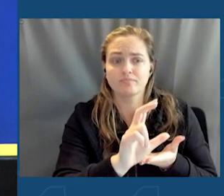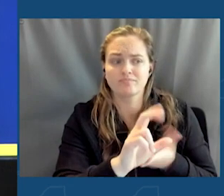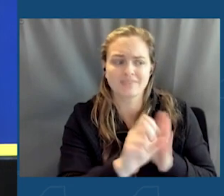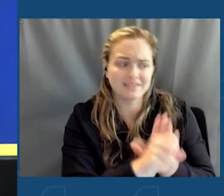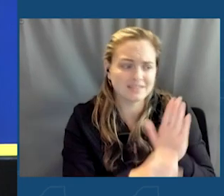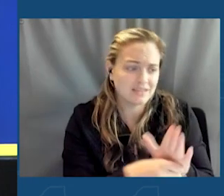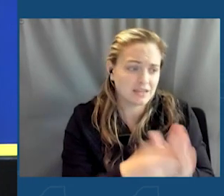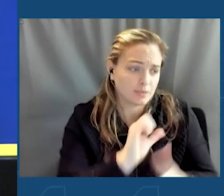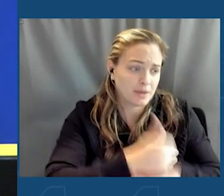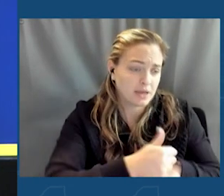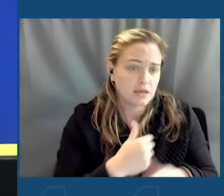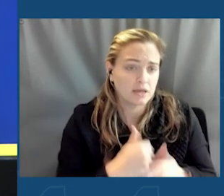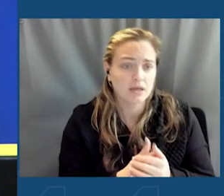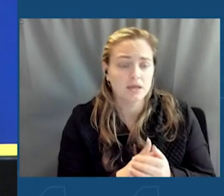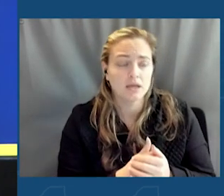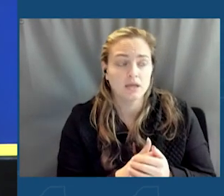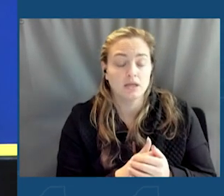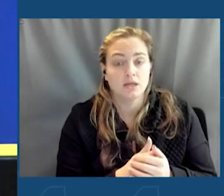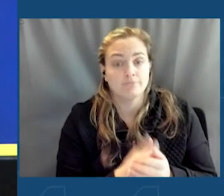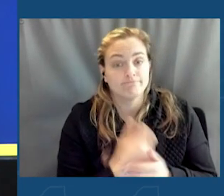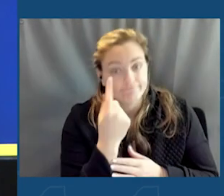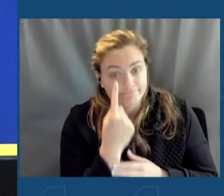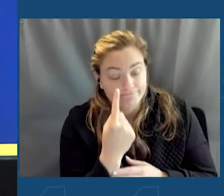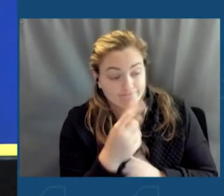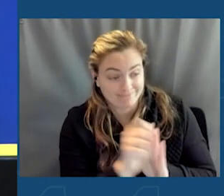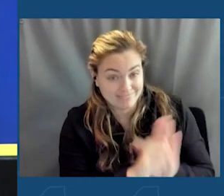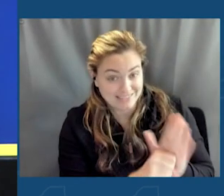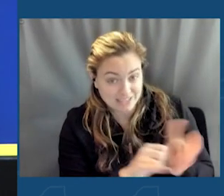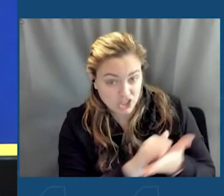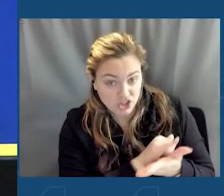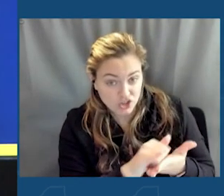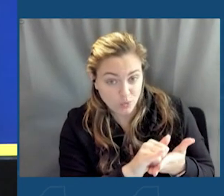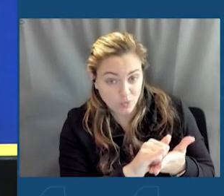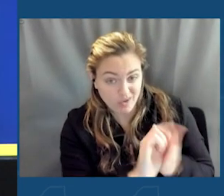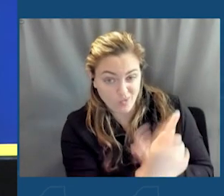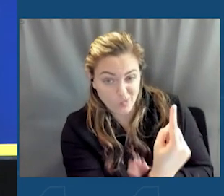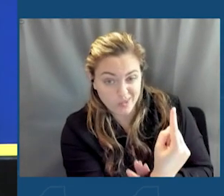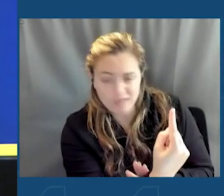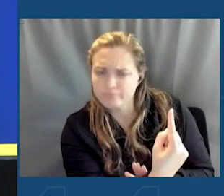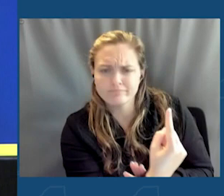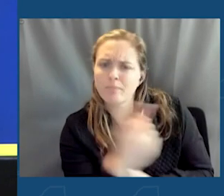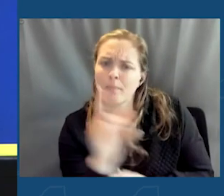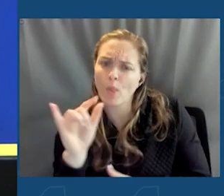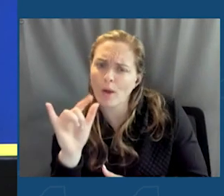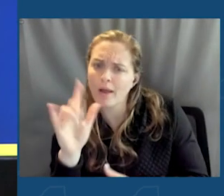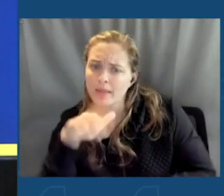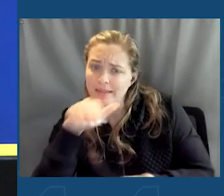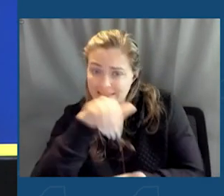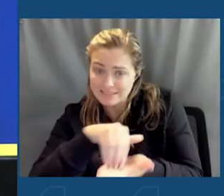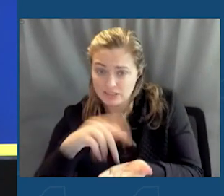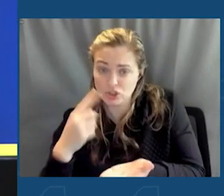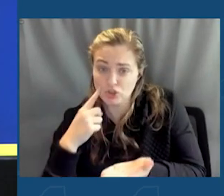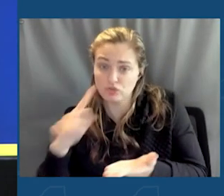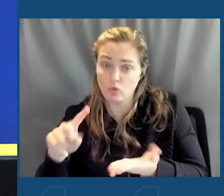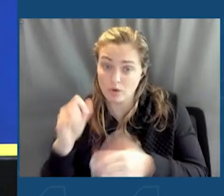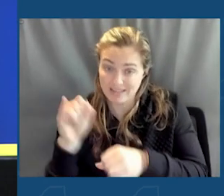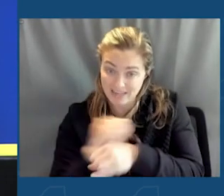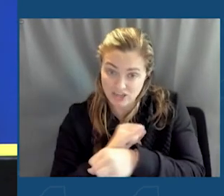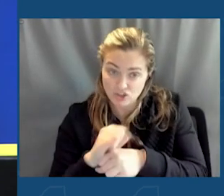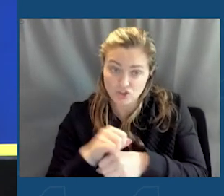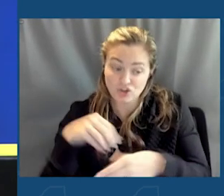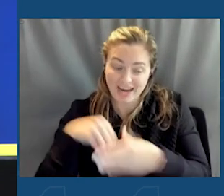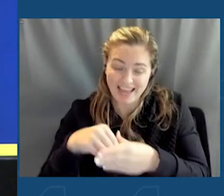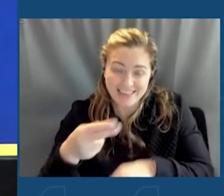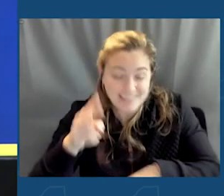making, not only is the state of New York, but Long Island itself the epicenter of this industry in our